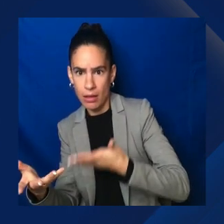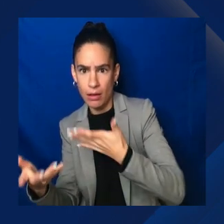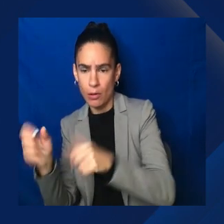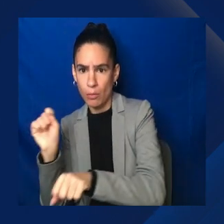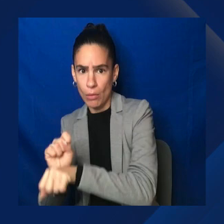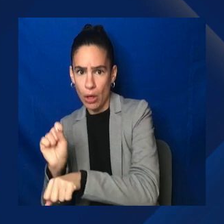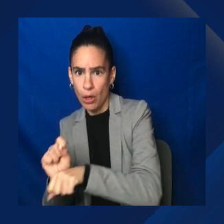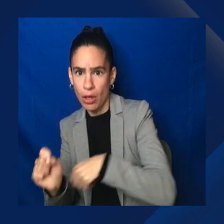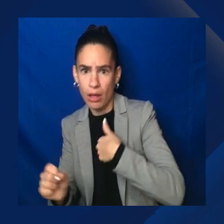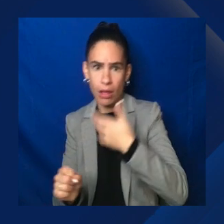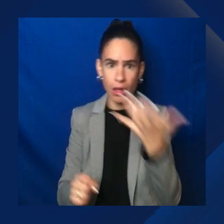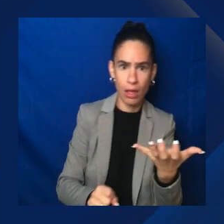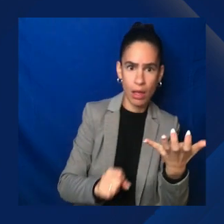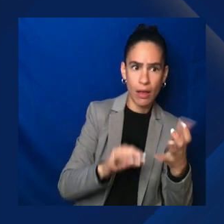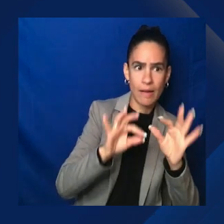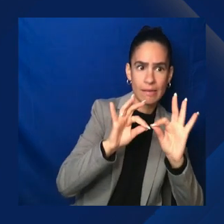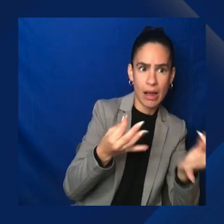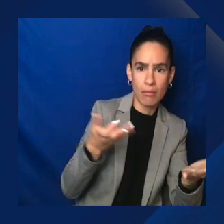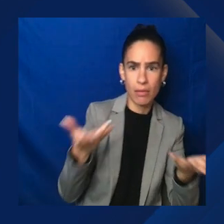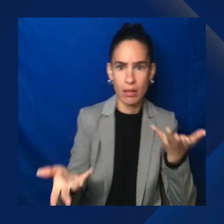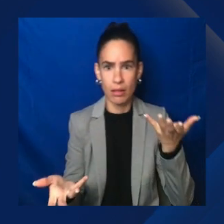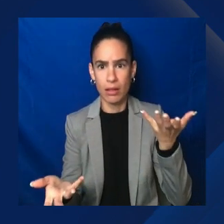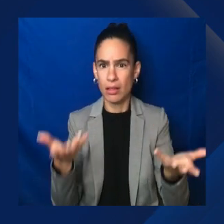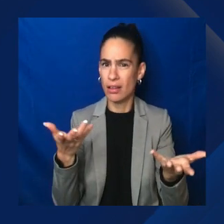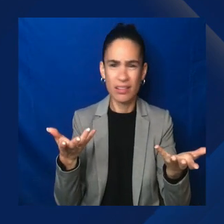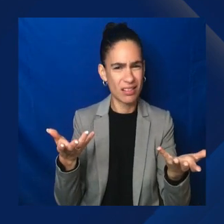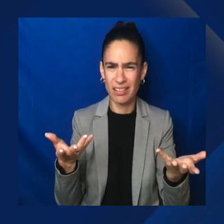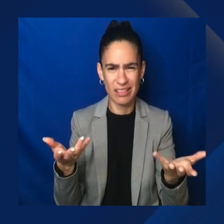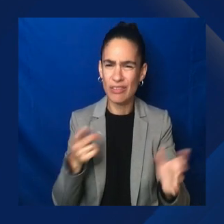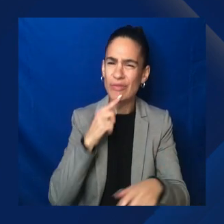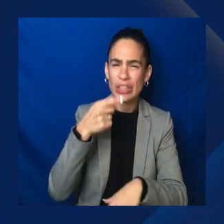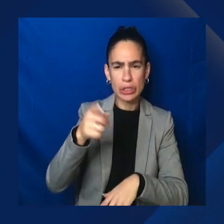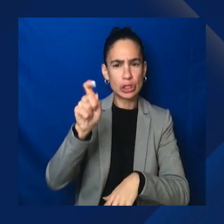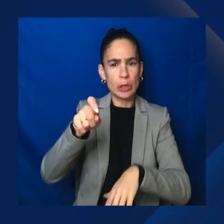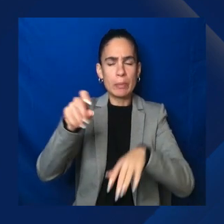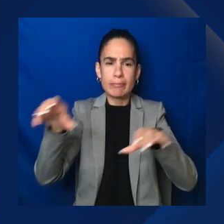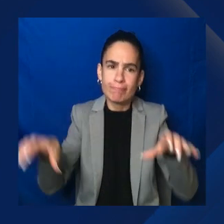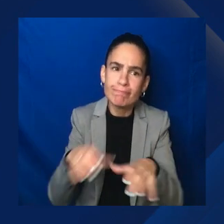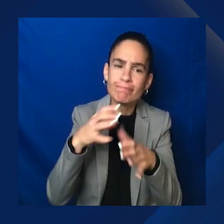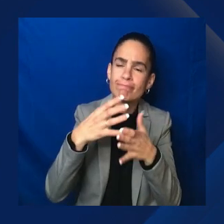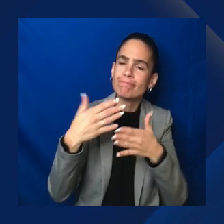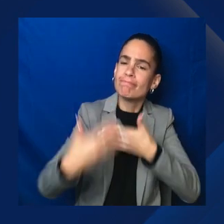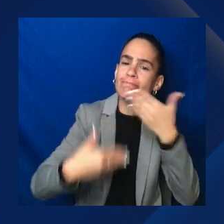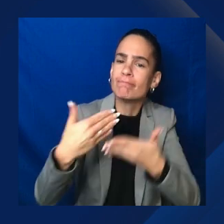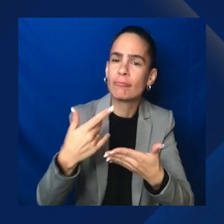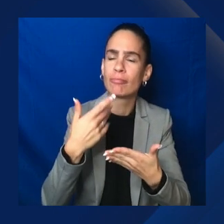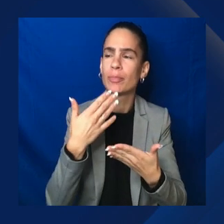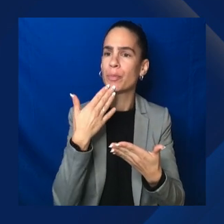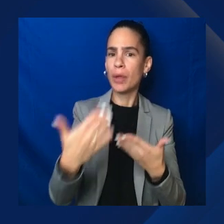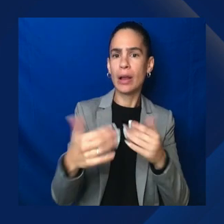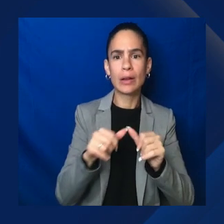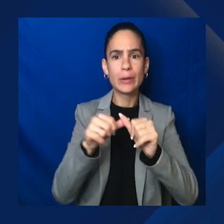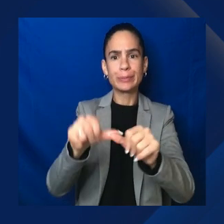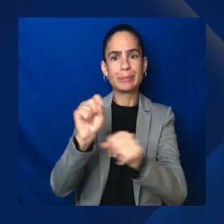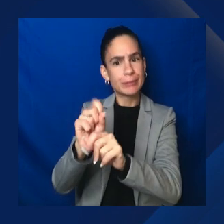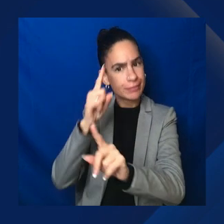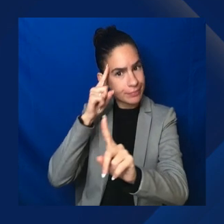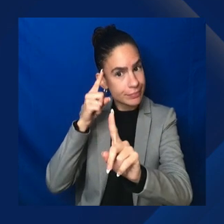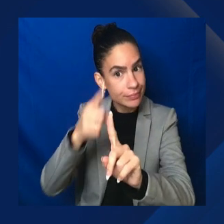very well. And so I'll continue to push forward on those efforts because it does, it is necessary, and I think that we can do